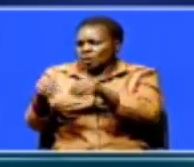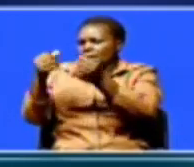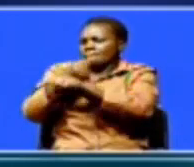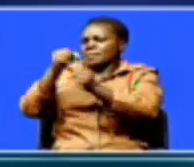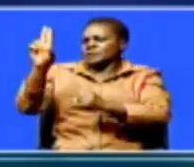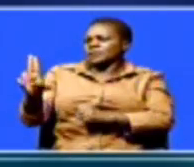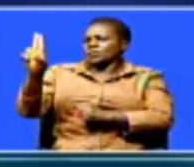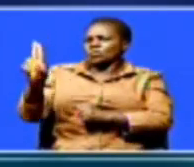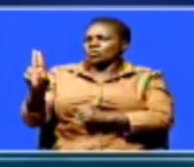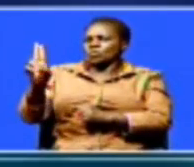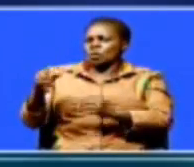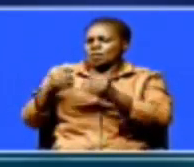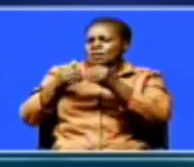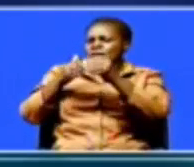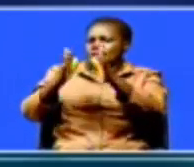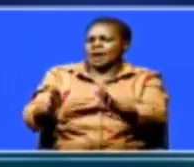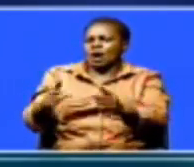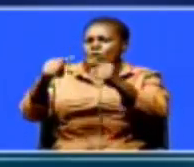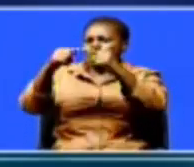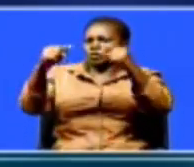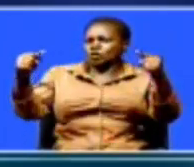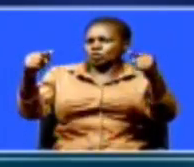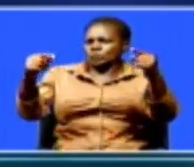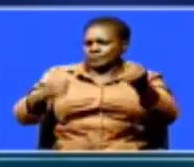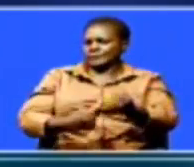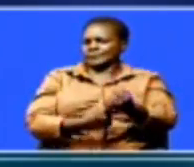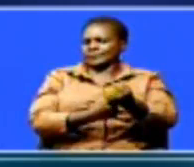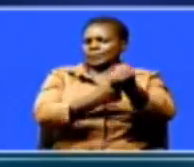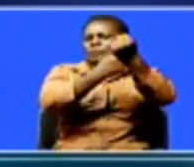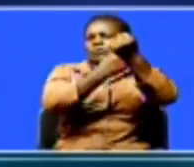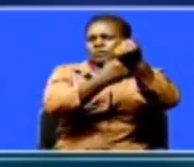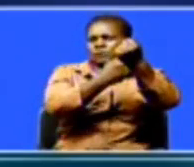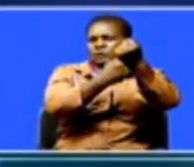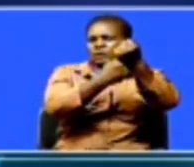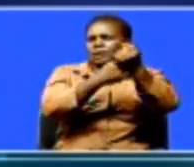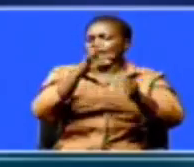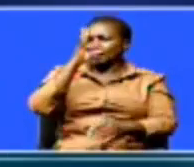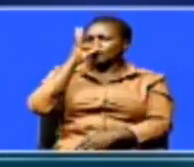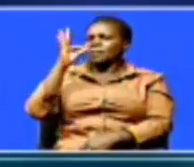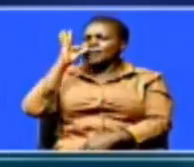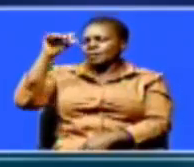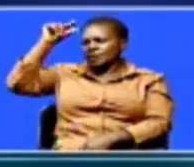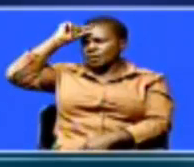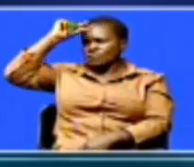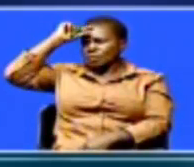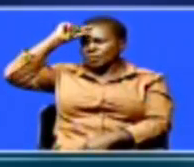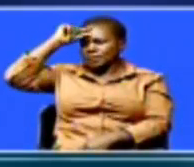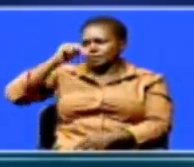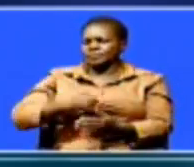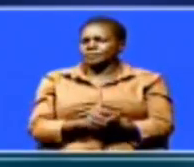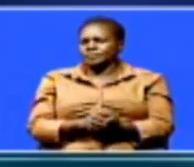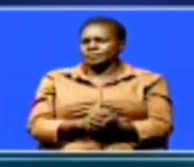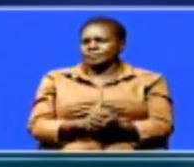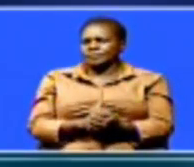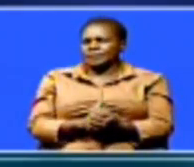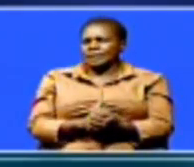President Uhuru, then the leader of opposition, decided to support President Kibaki's government. So we